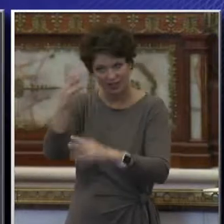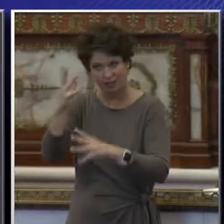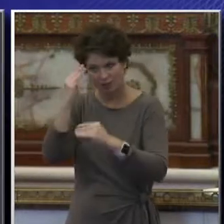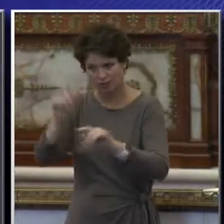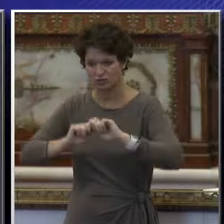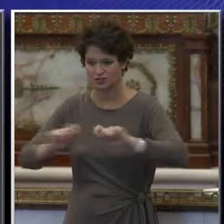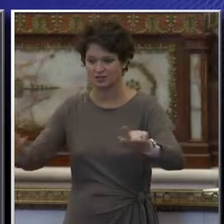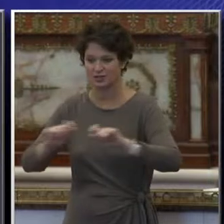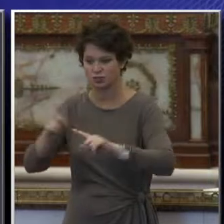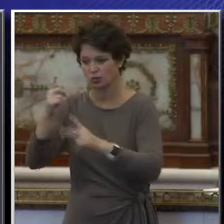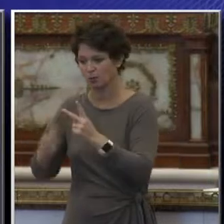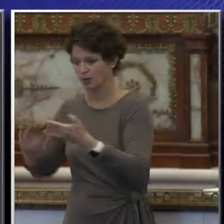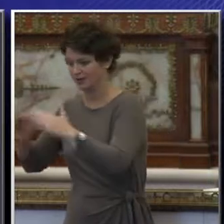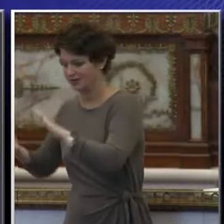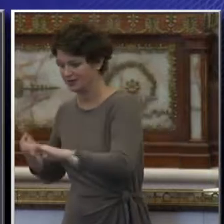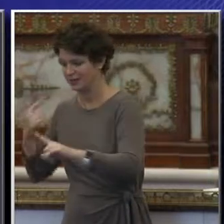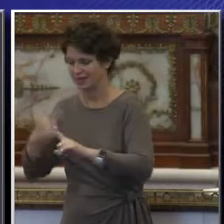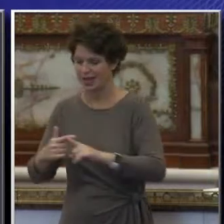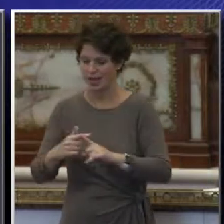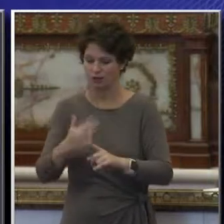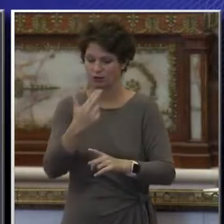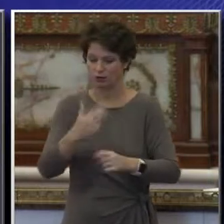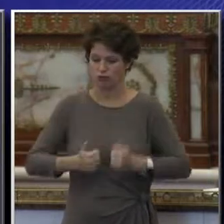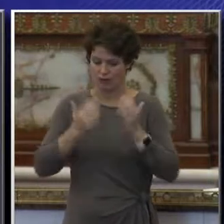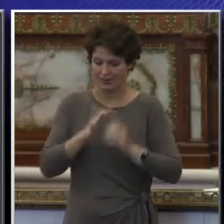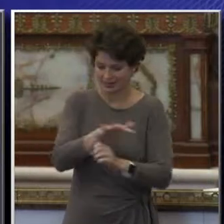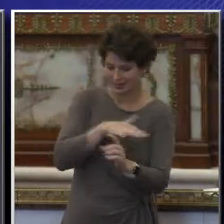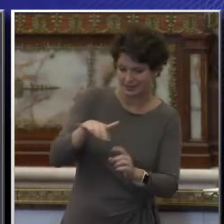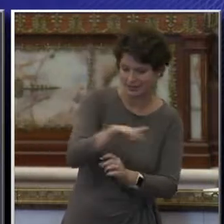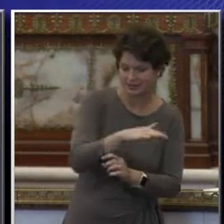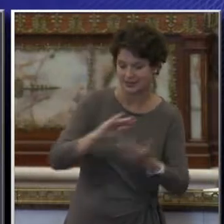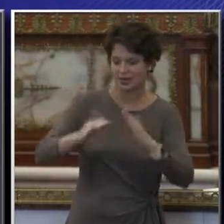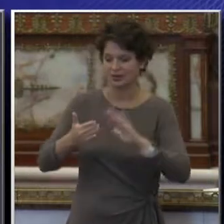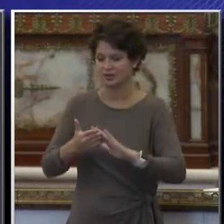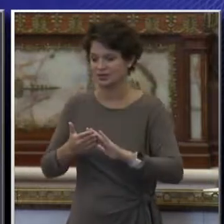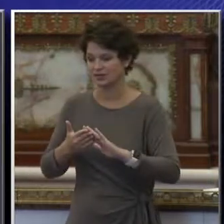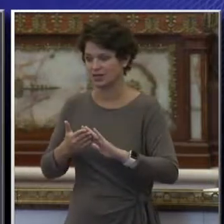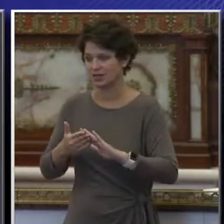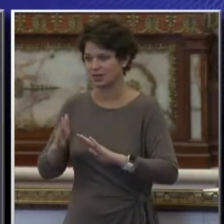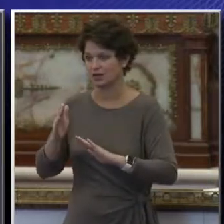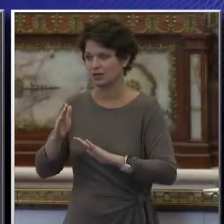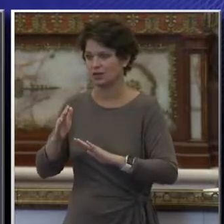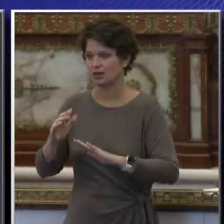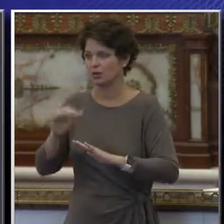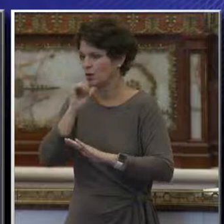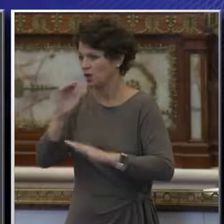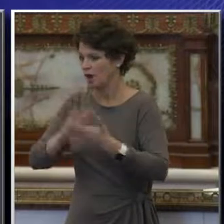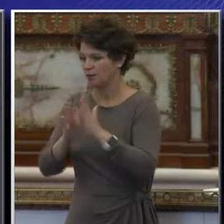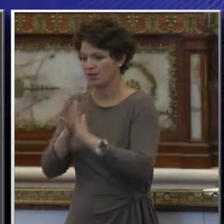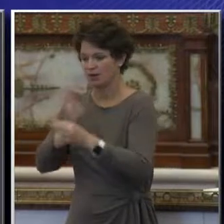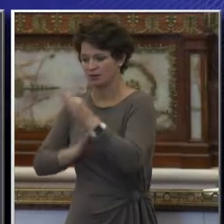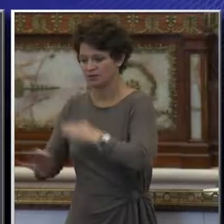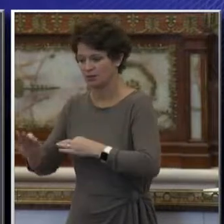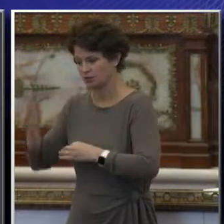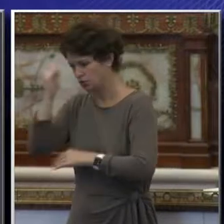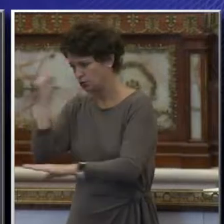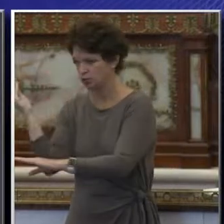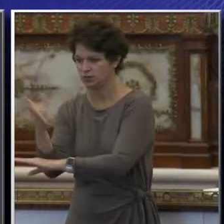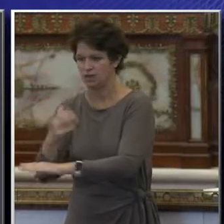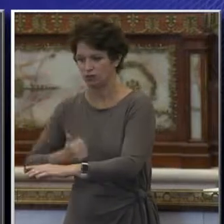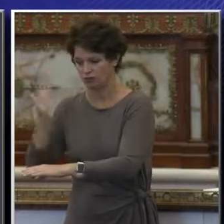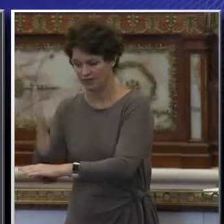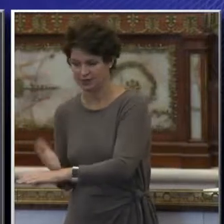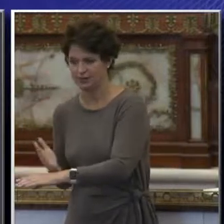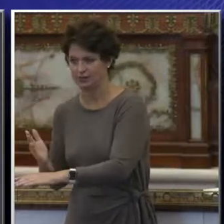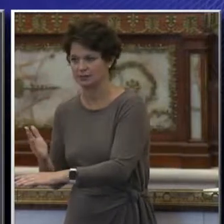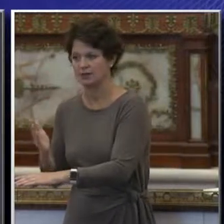sent to both the city and to nearby residents, and that the city wouldn't be a substitute for information to residents, so that there